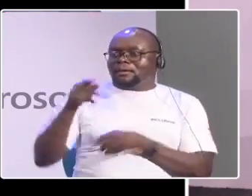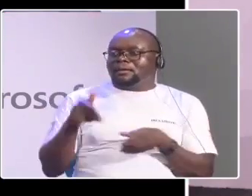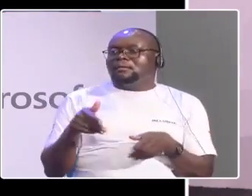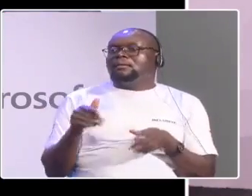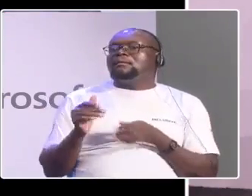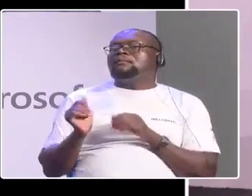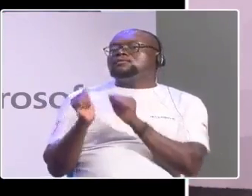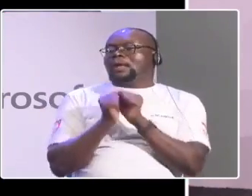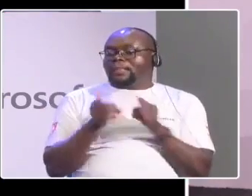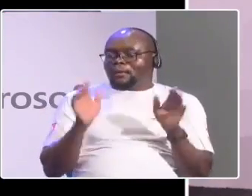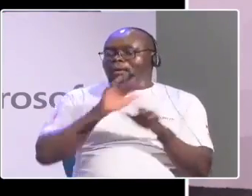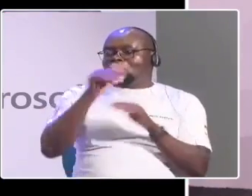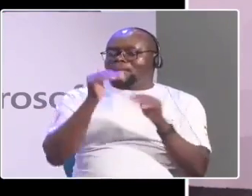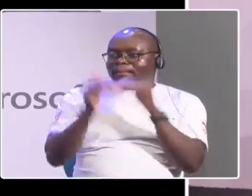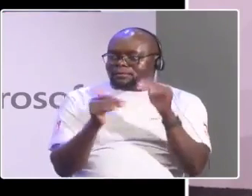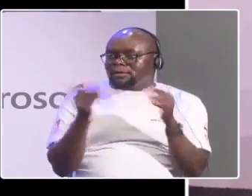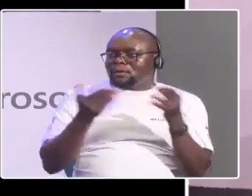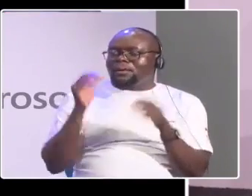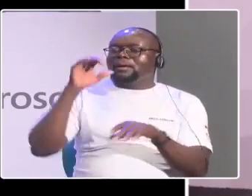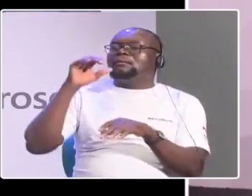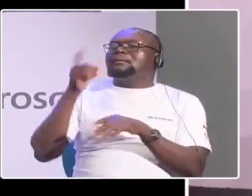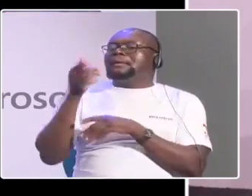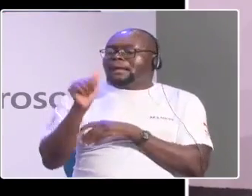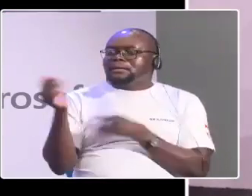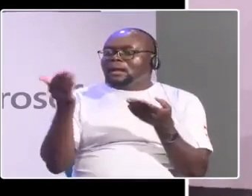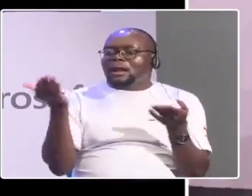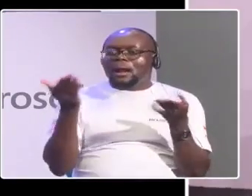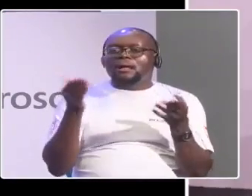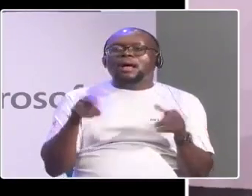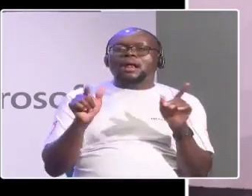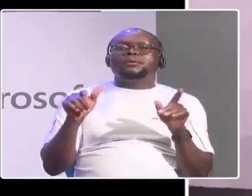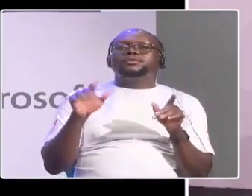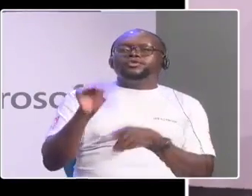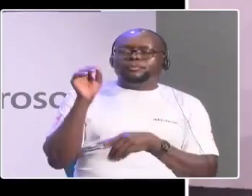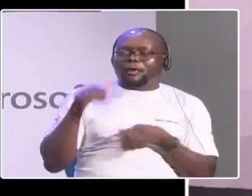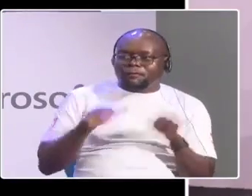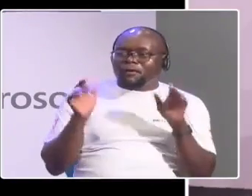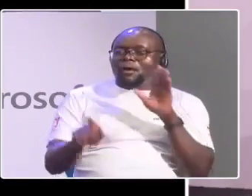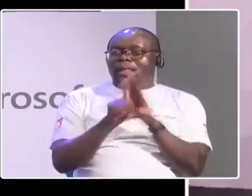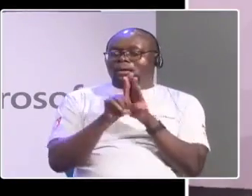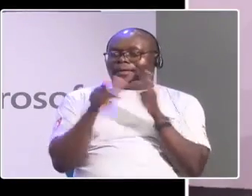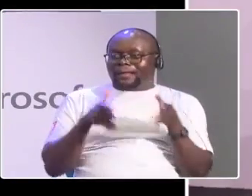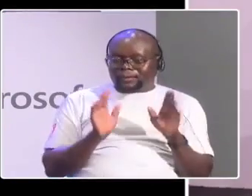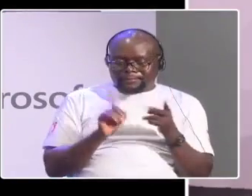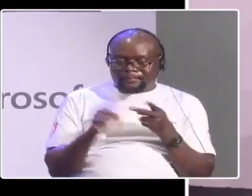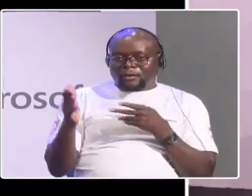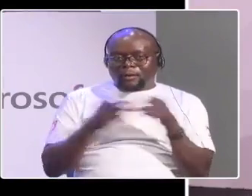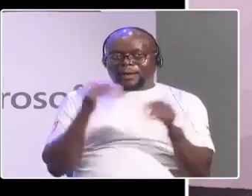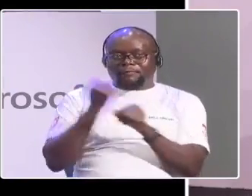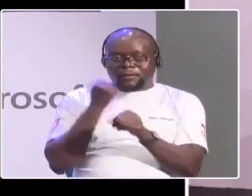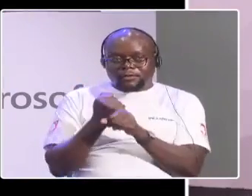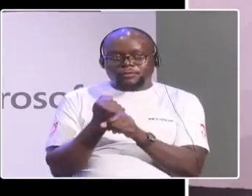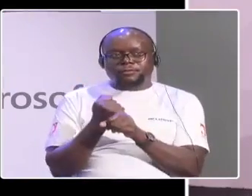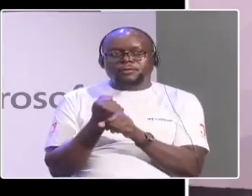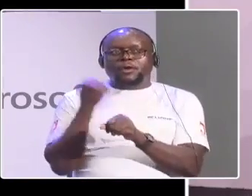our processes are very thoughtful in terms of where data is allowed to be located. So we follow the laws in that way. Whenever we do